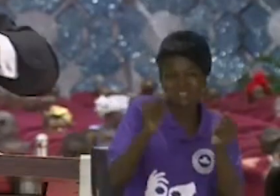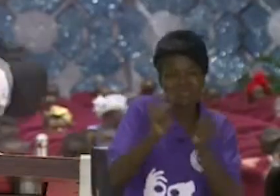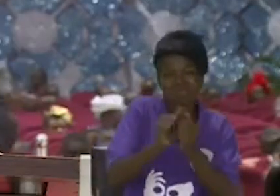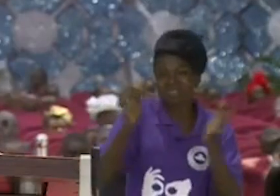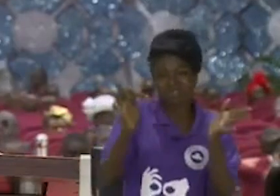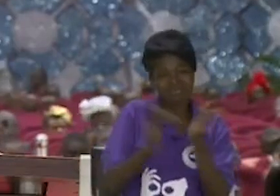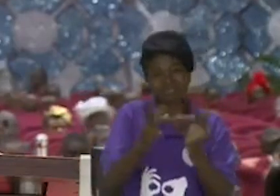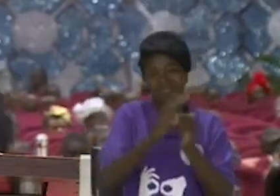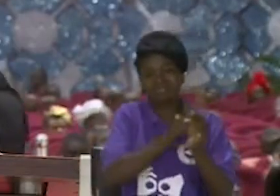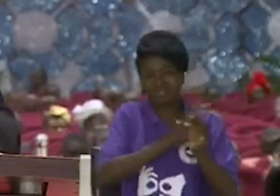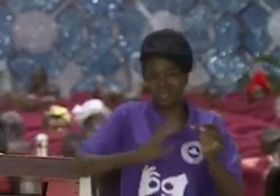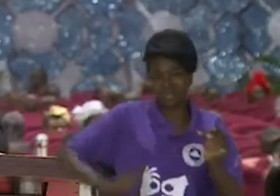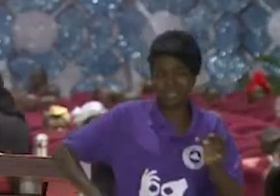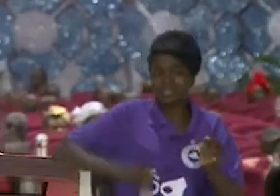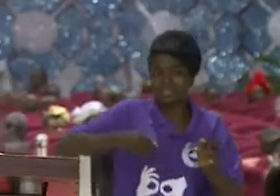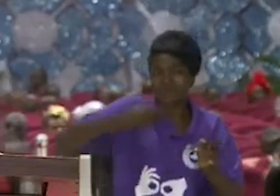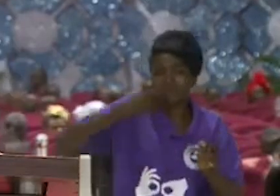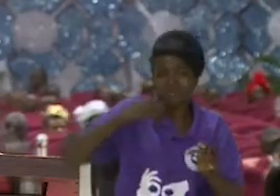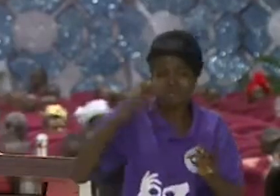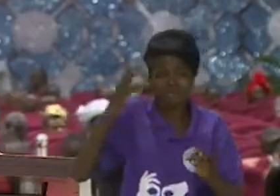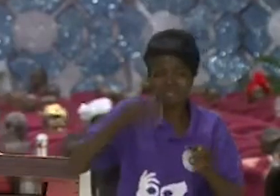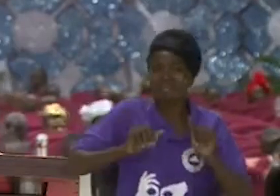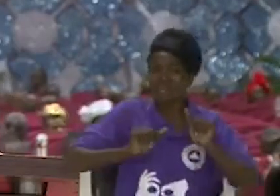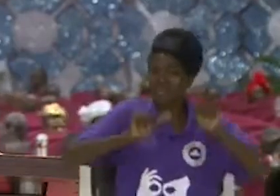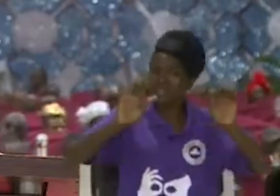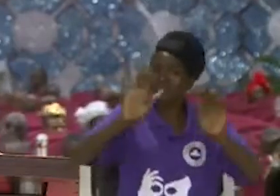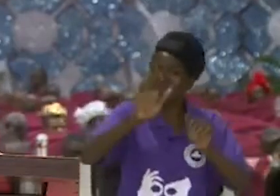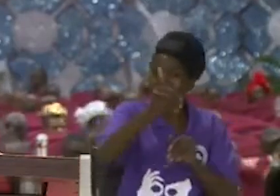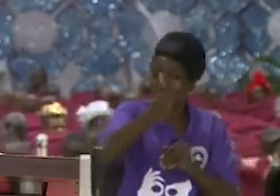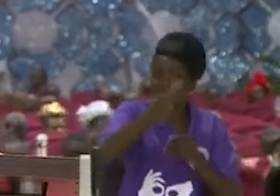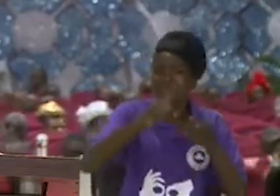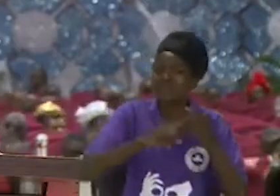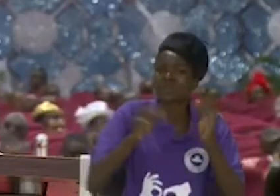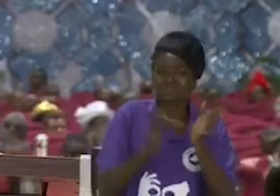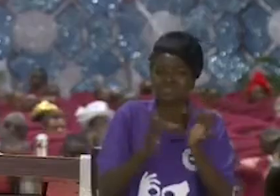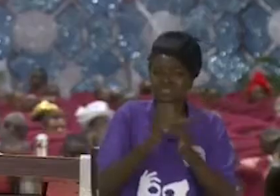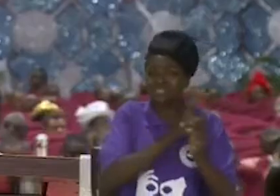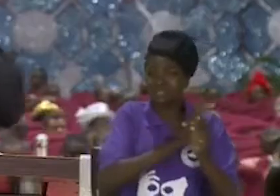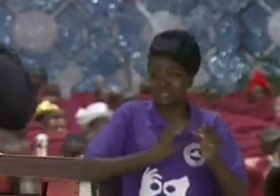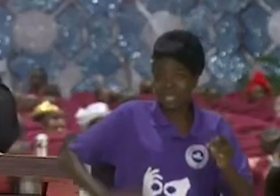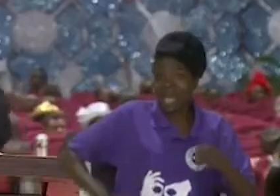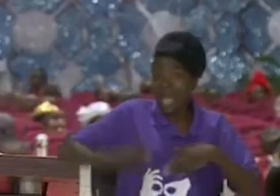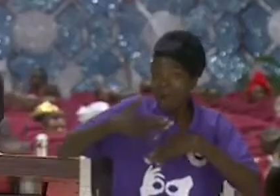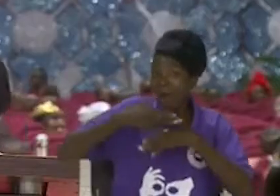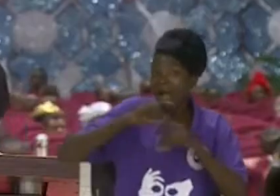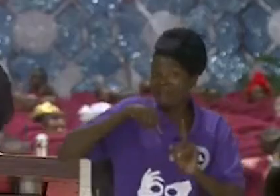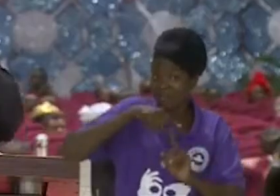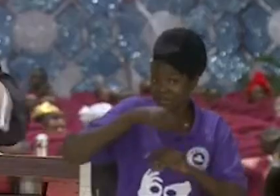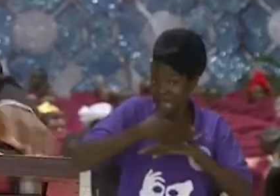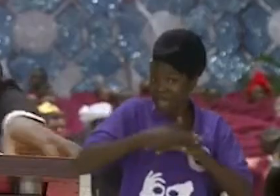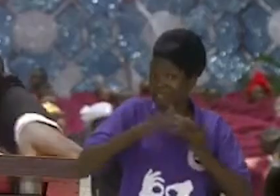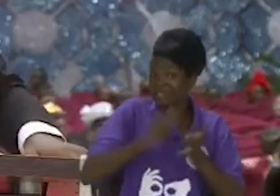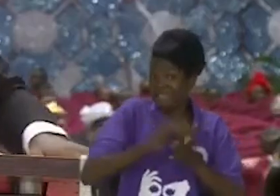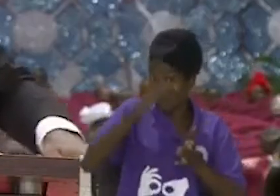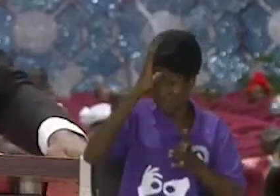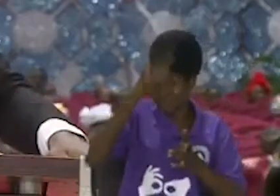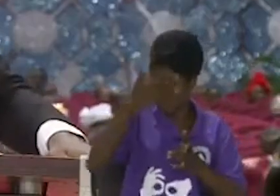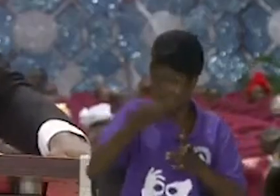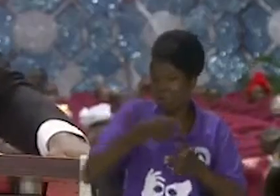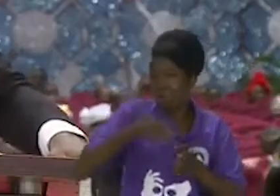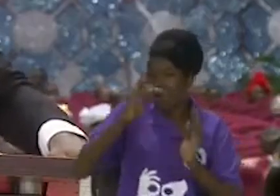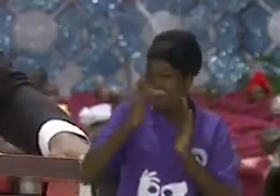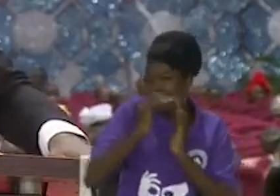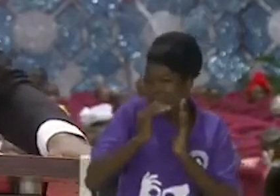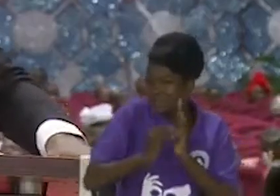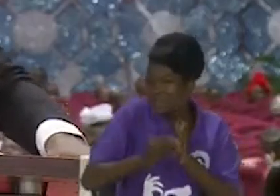have brought himself under the authority of Jesus. Immediately, our daddy in the Lord will be making the altar call. Make sure